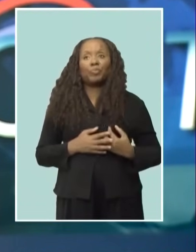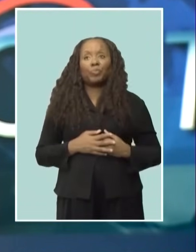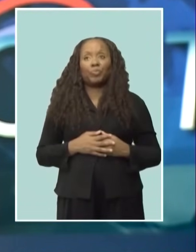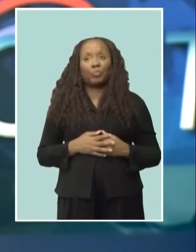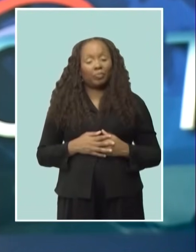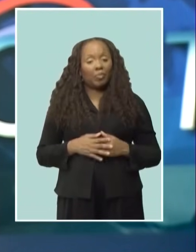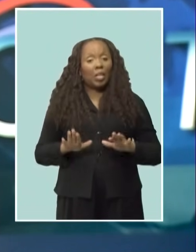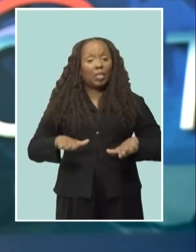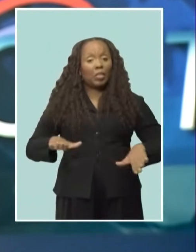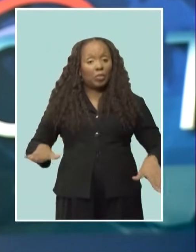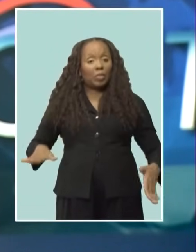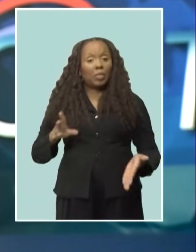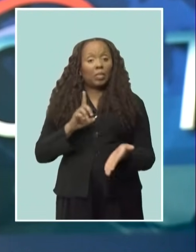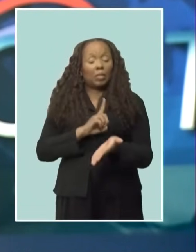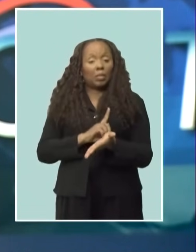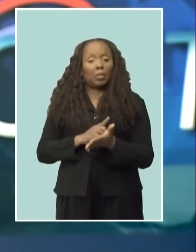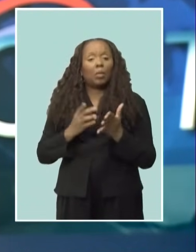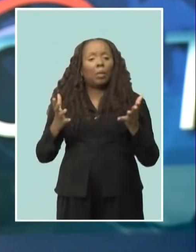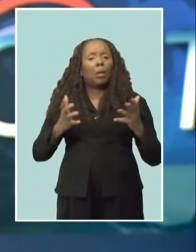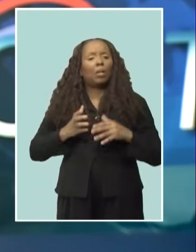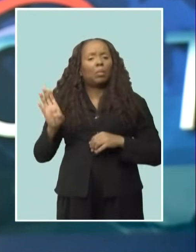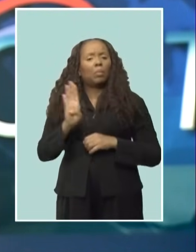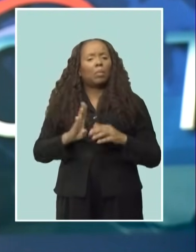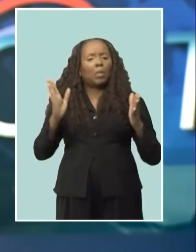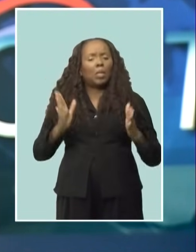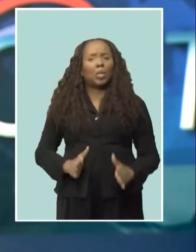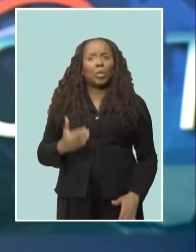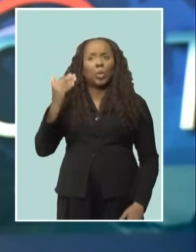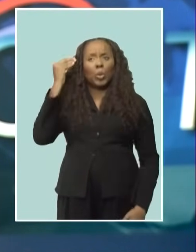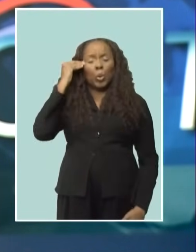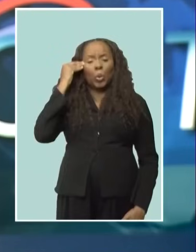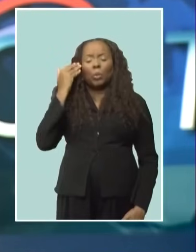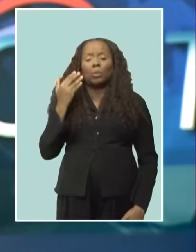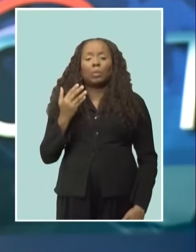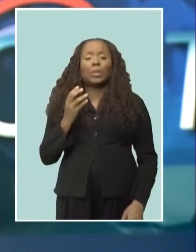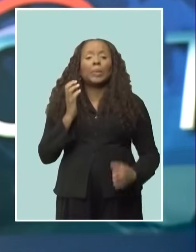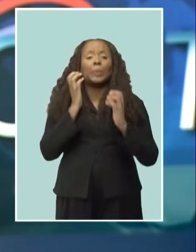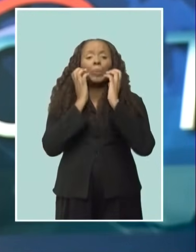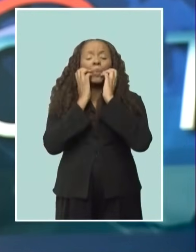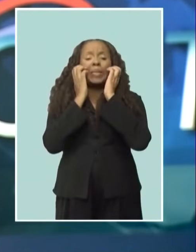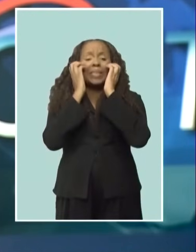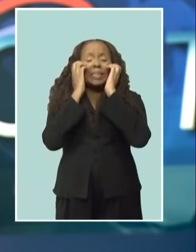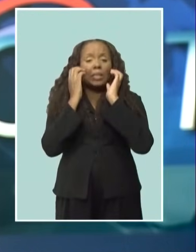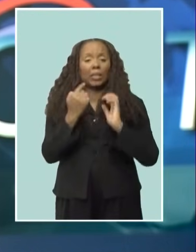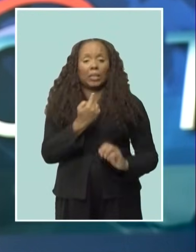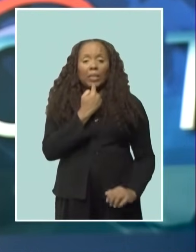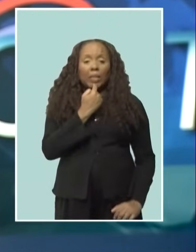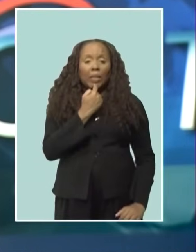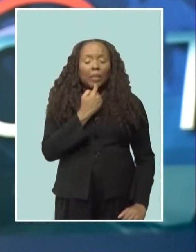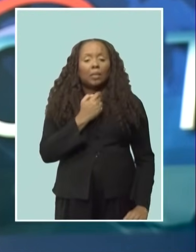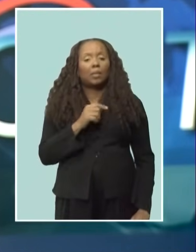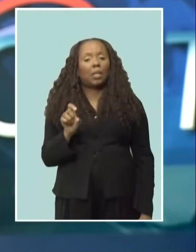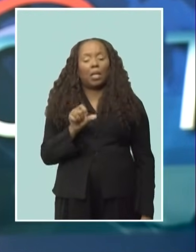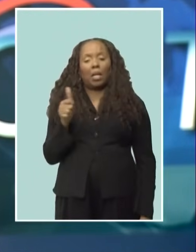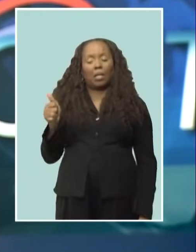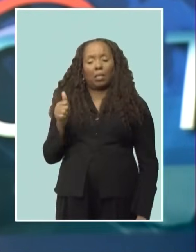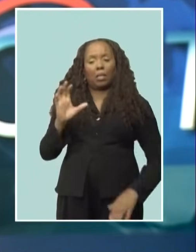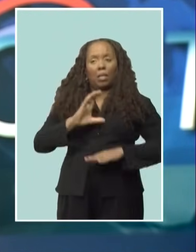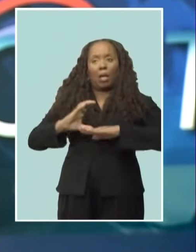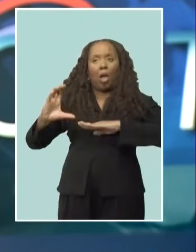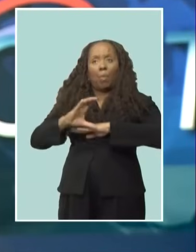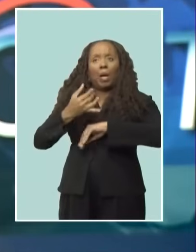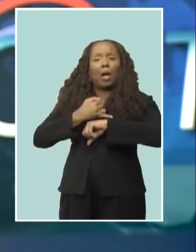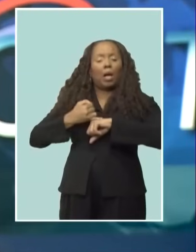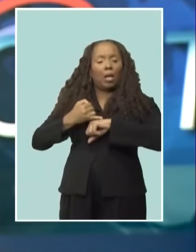Birchwood wants Barbadians to be better informed about the seriousness of measles. And with cases being recorded in fellow CARICOM states,